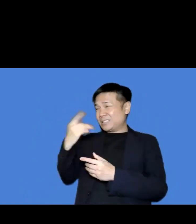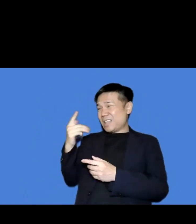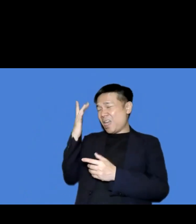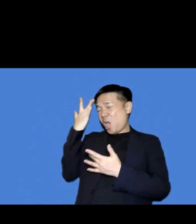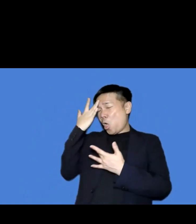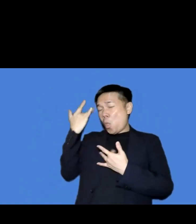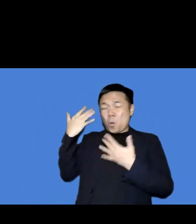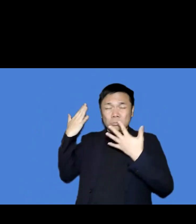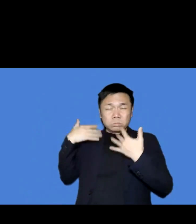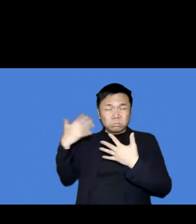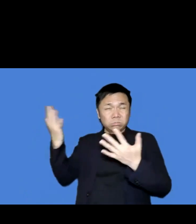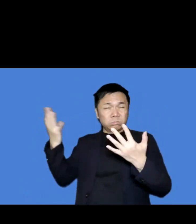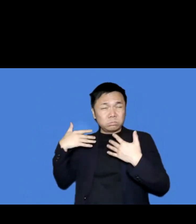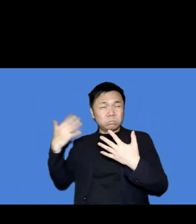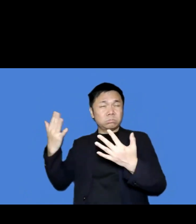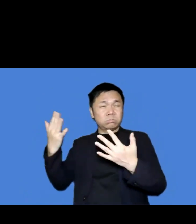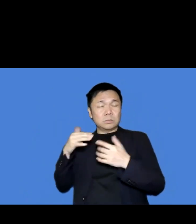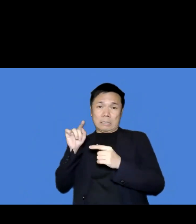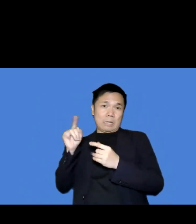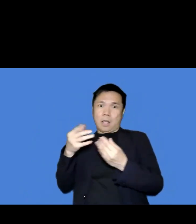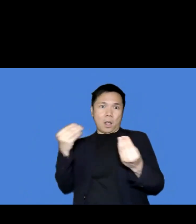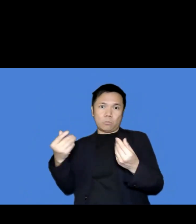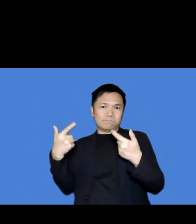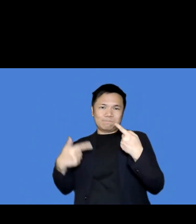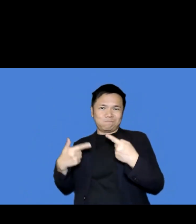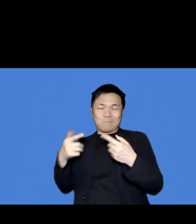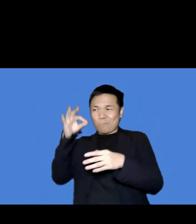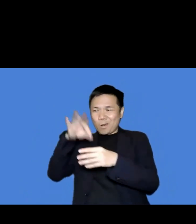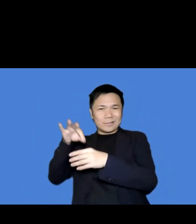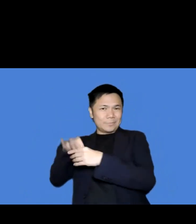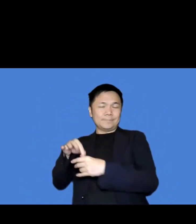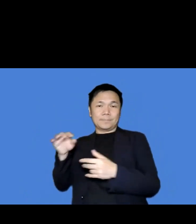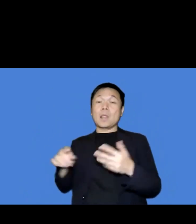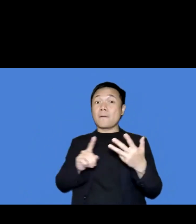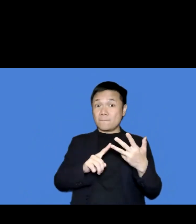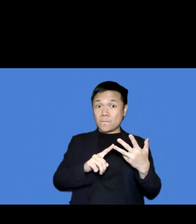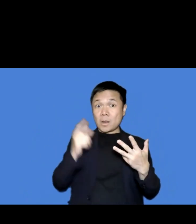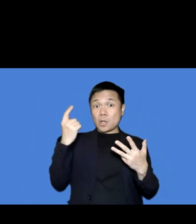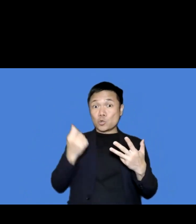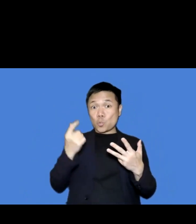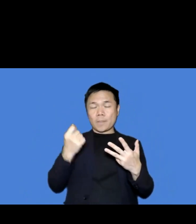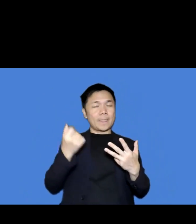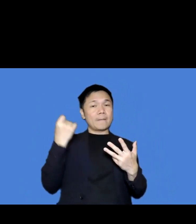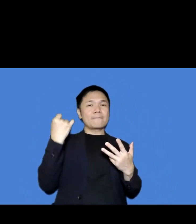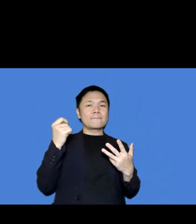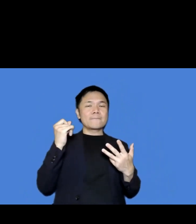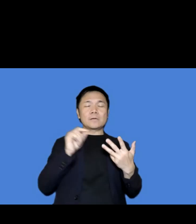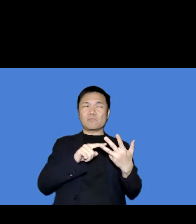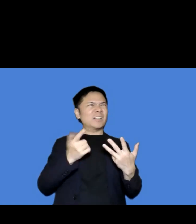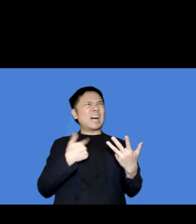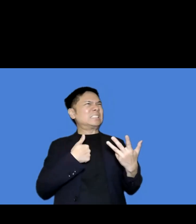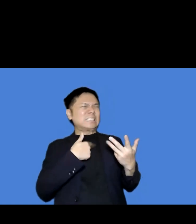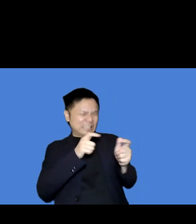heat resilient elections as well. The fourth is insurance for person with disabilities with respect to their climate vulnerability.